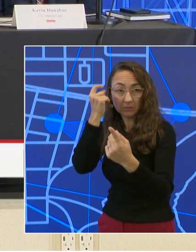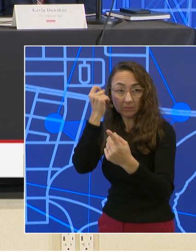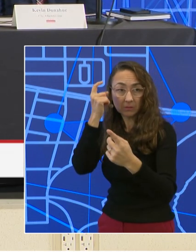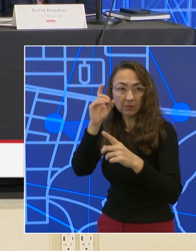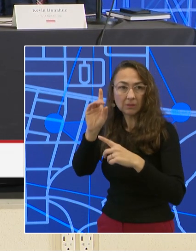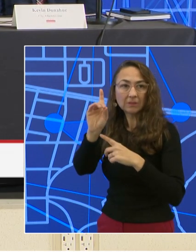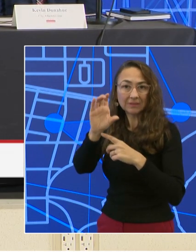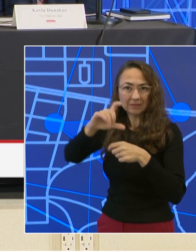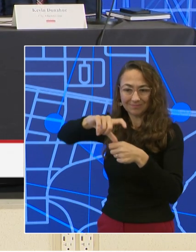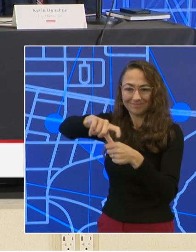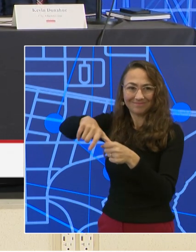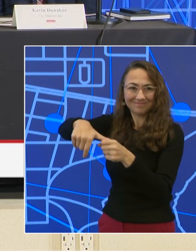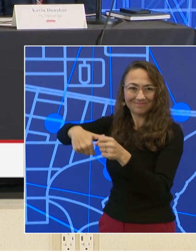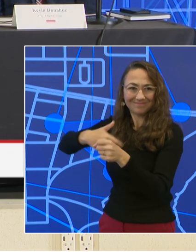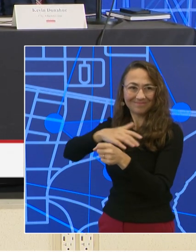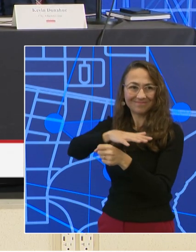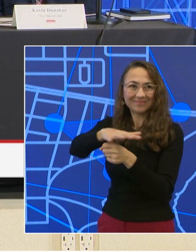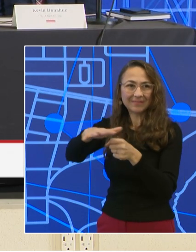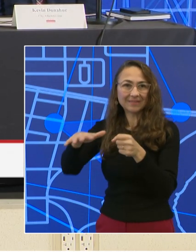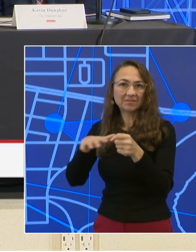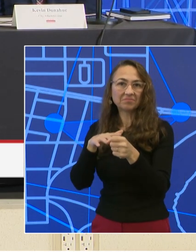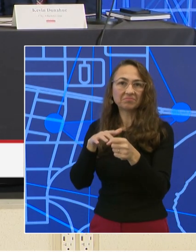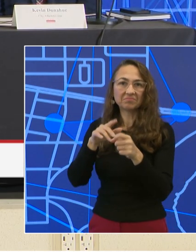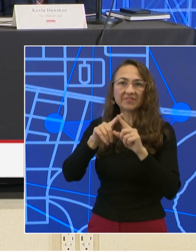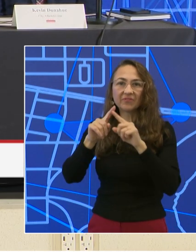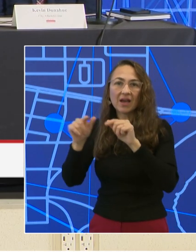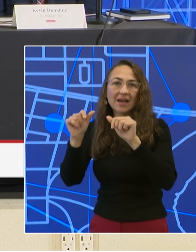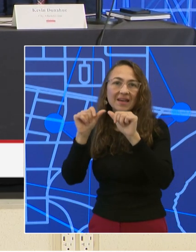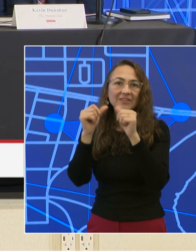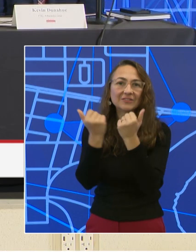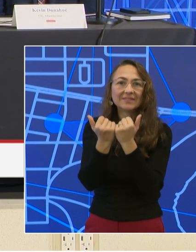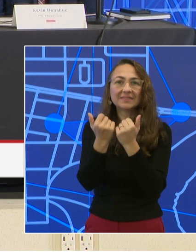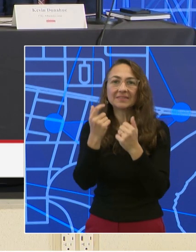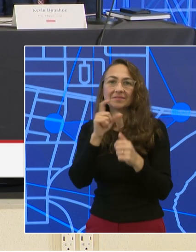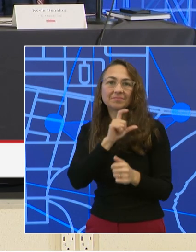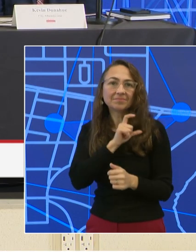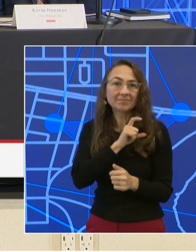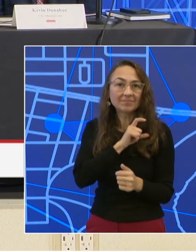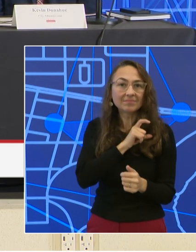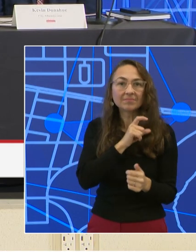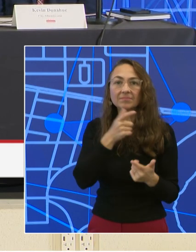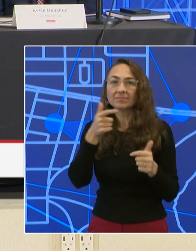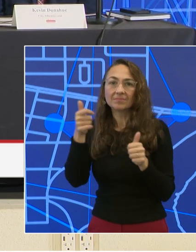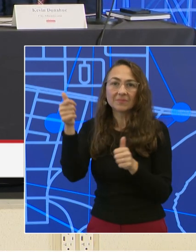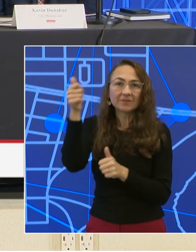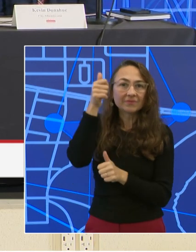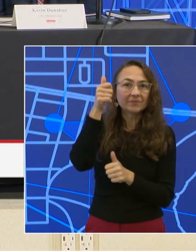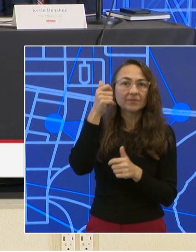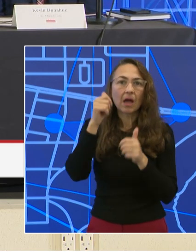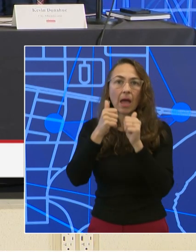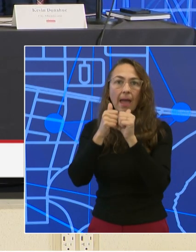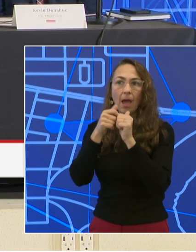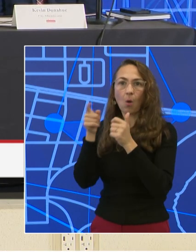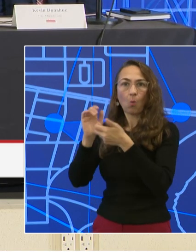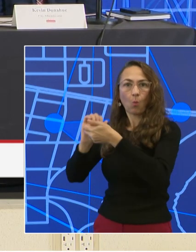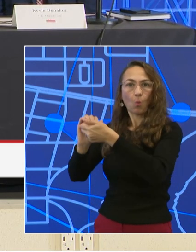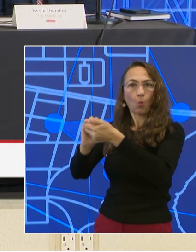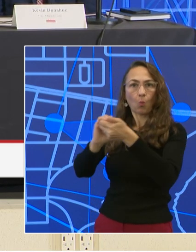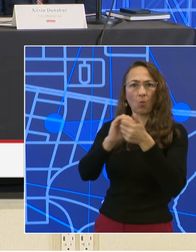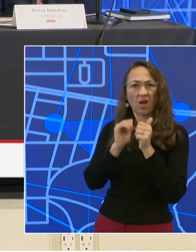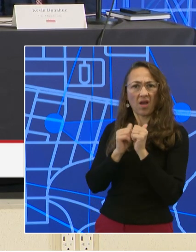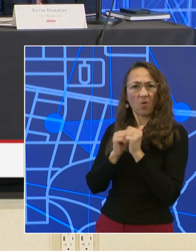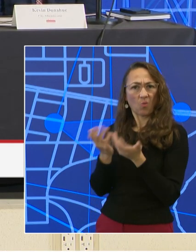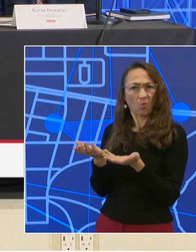with neighboring agencies, other leaders there, other chiefs in the region? What kind of conversations are you having at the regional level too? We talk almost, if